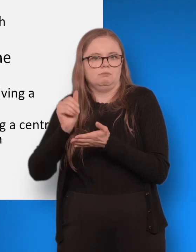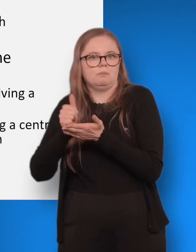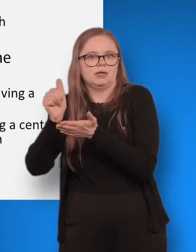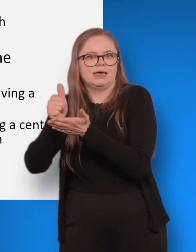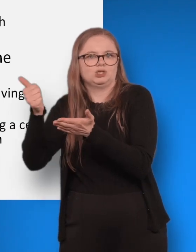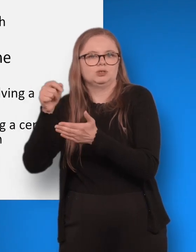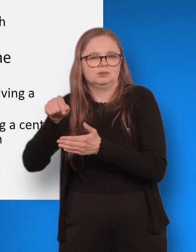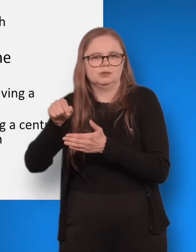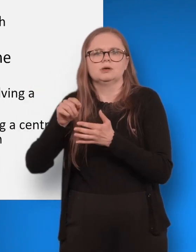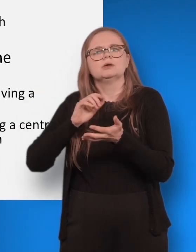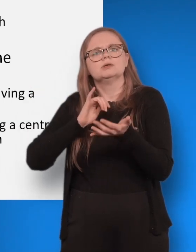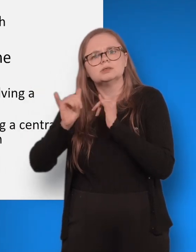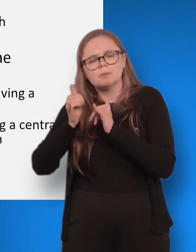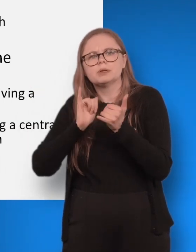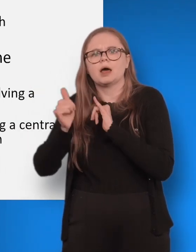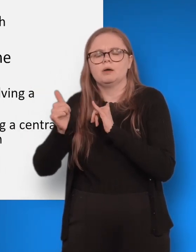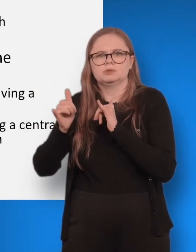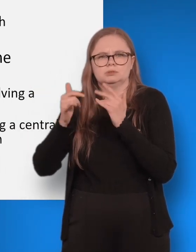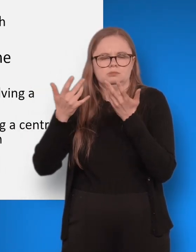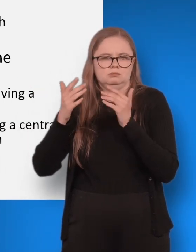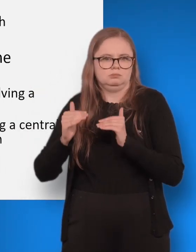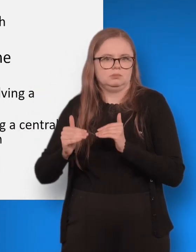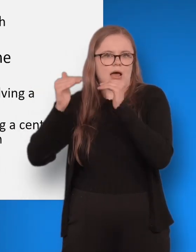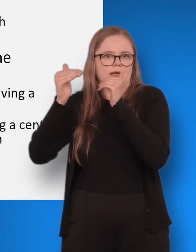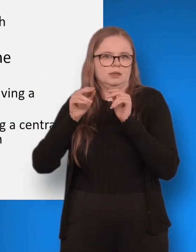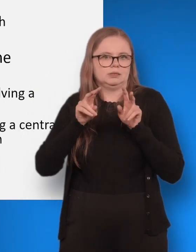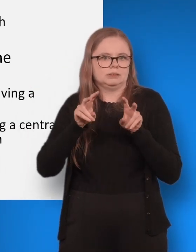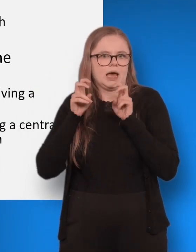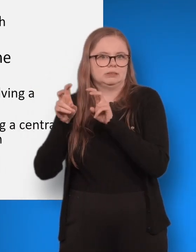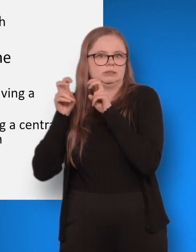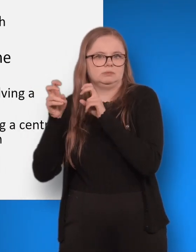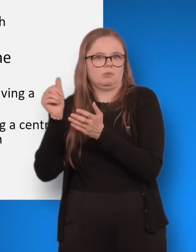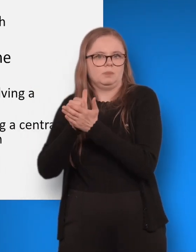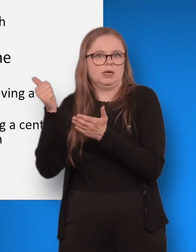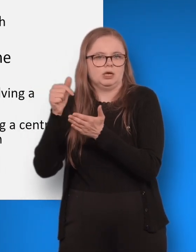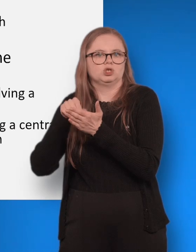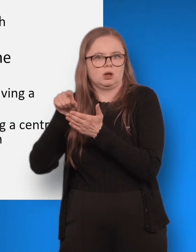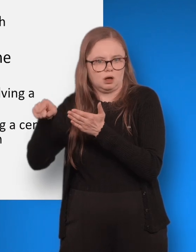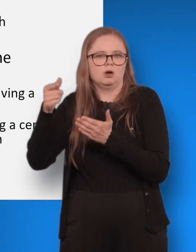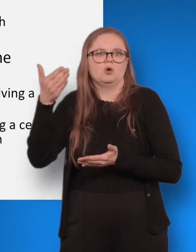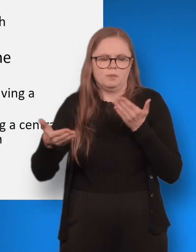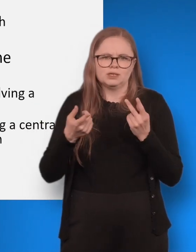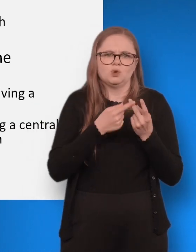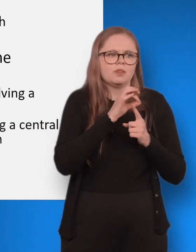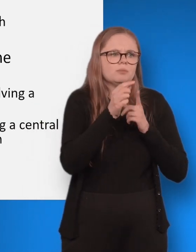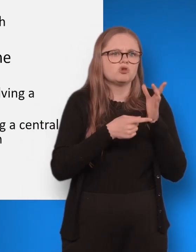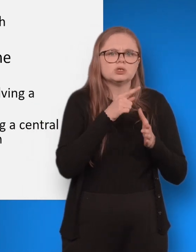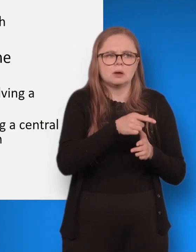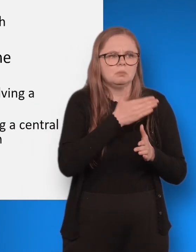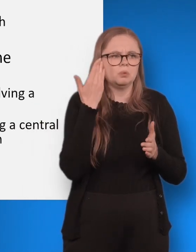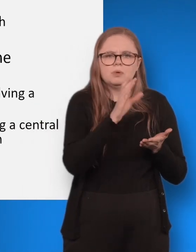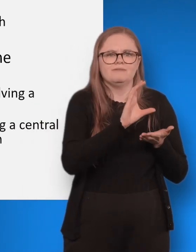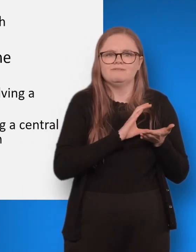cases, more highly cited publications as well, when compared to the projects that are not